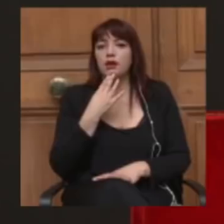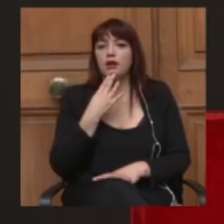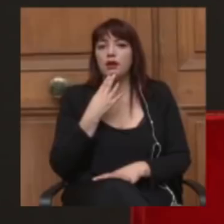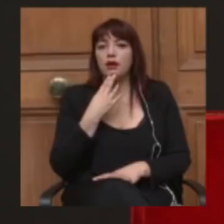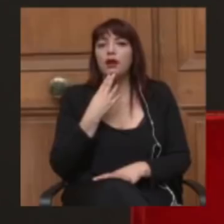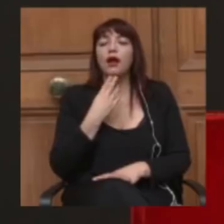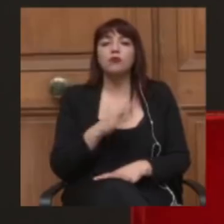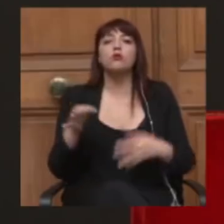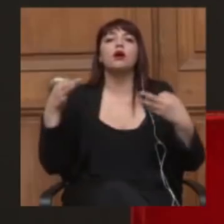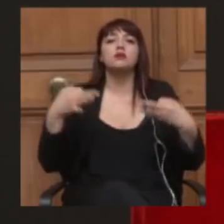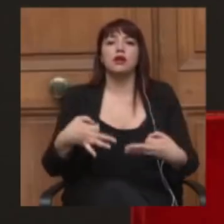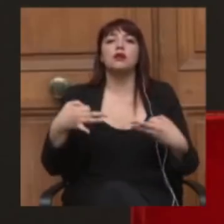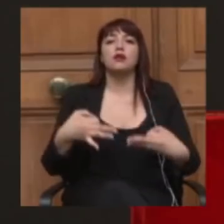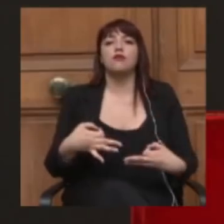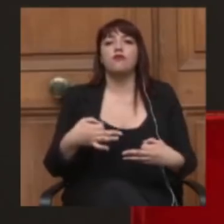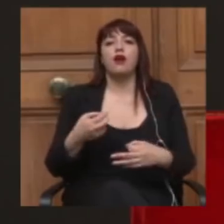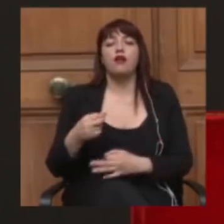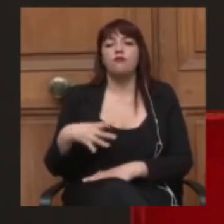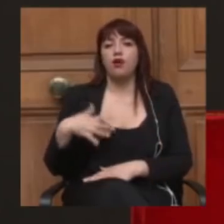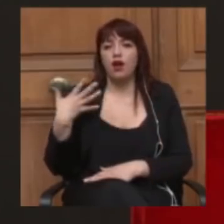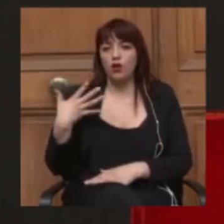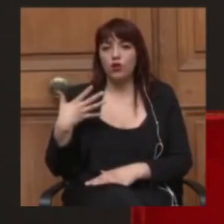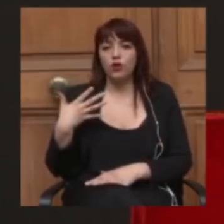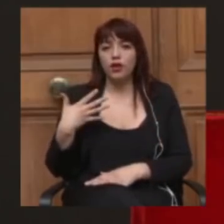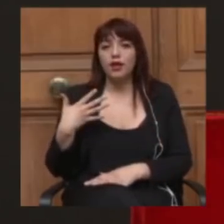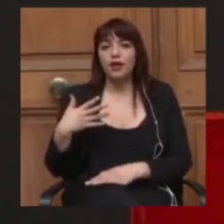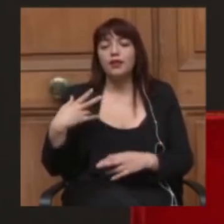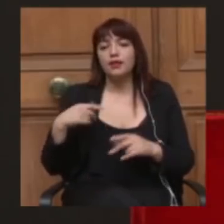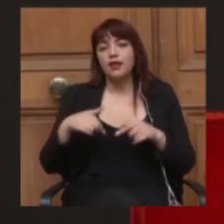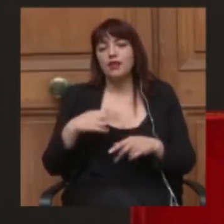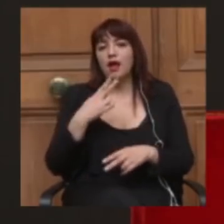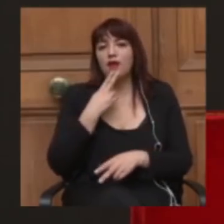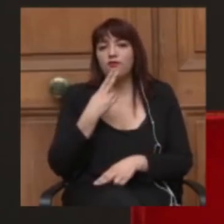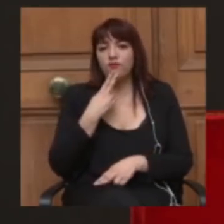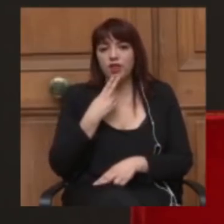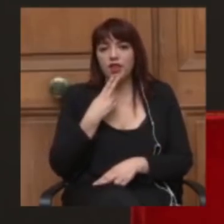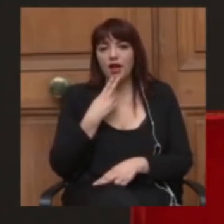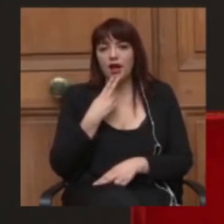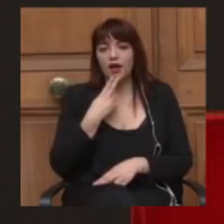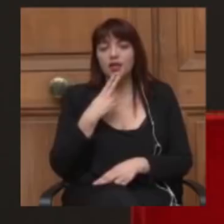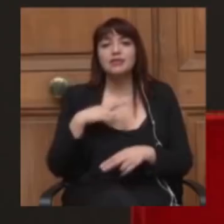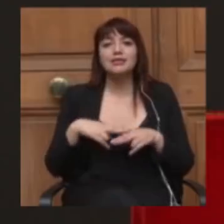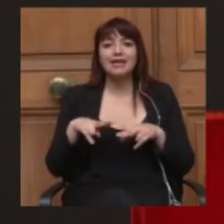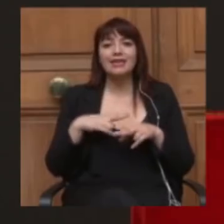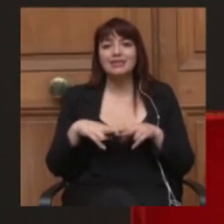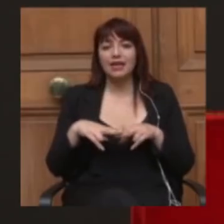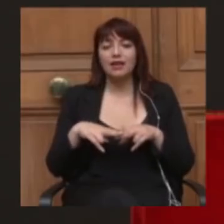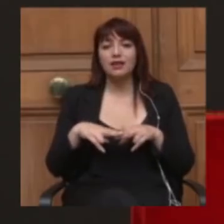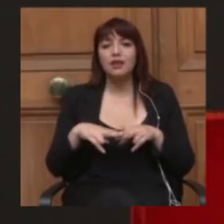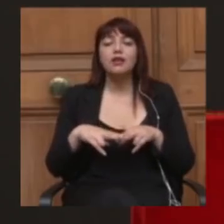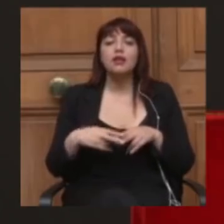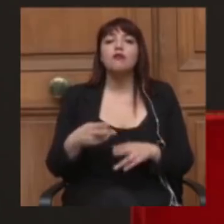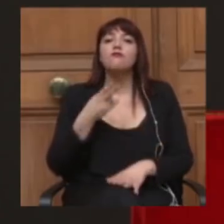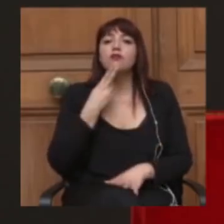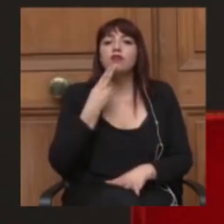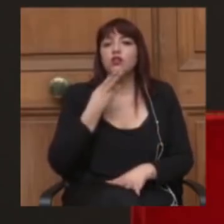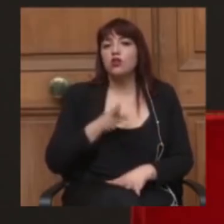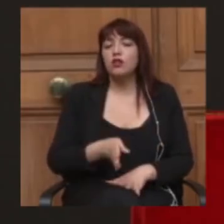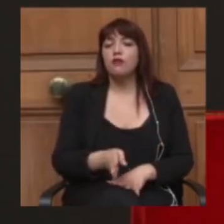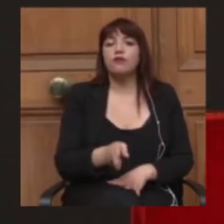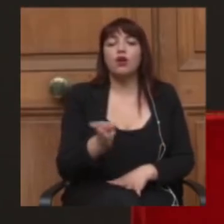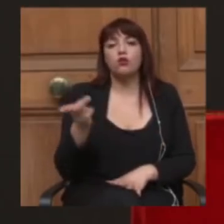incalculable value of those lives, whether they are still living or gone.